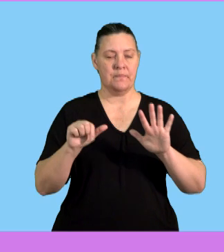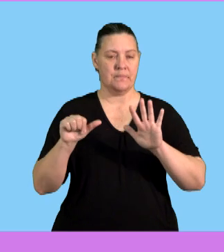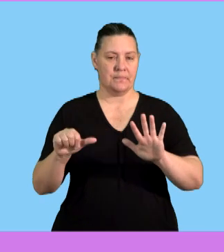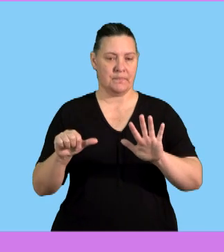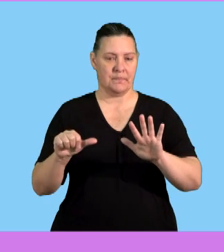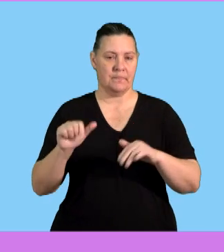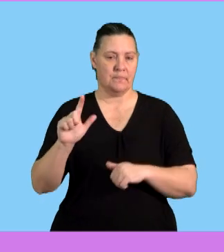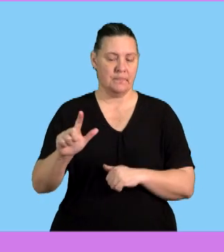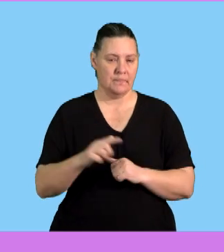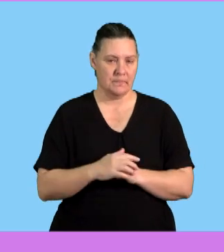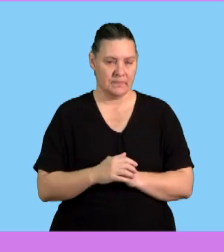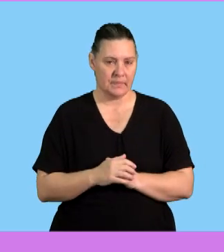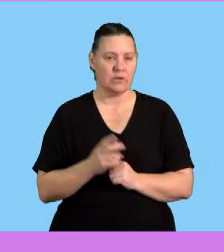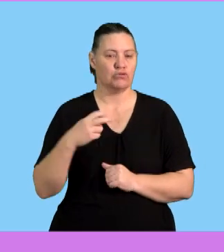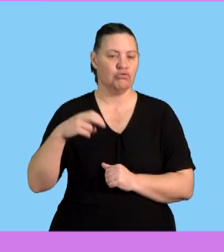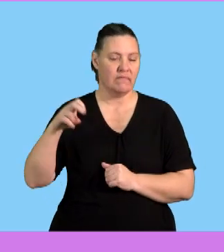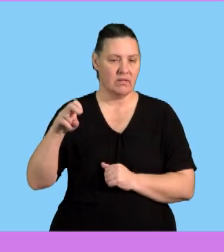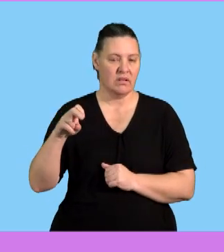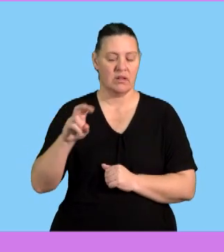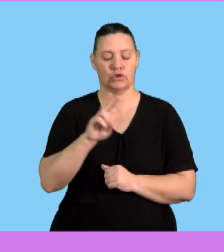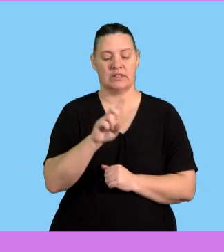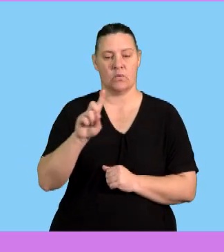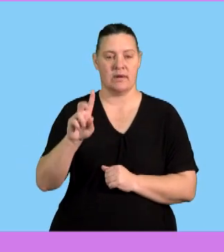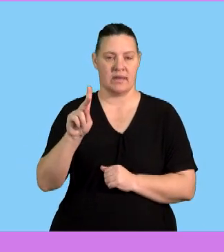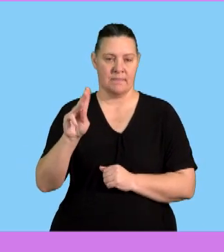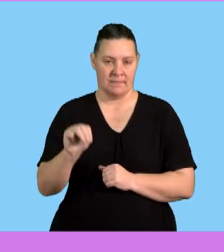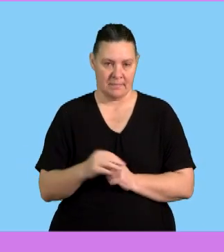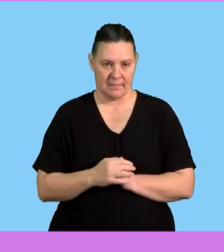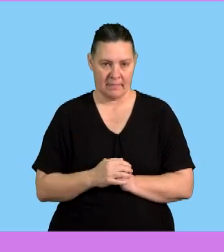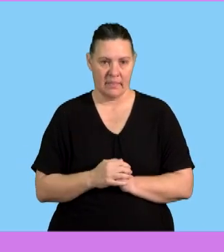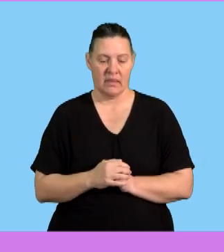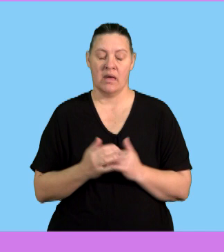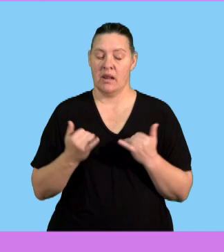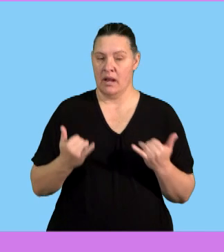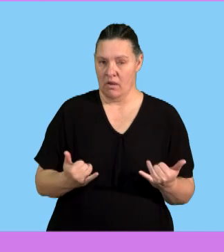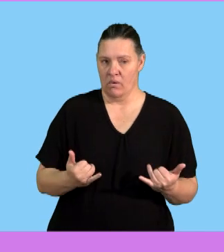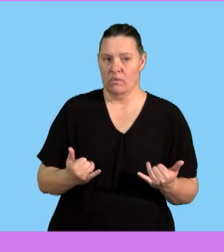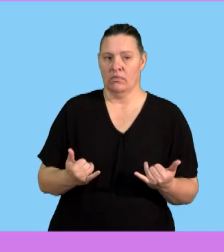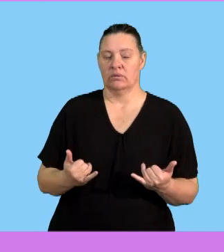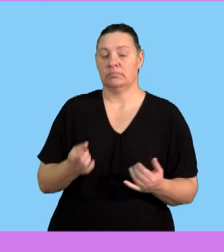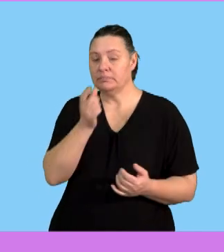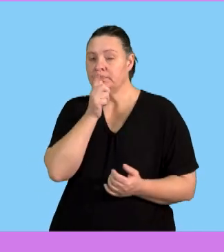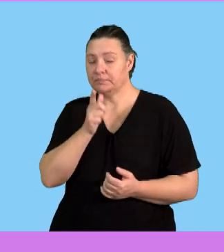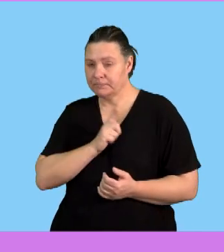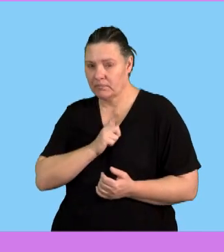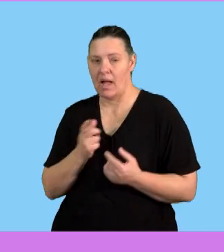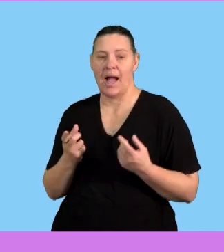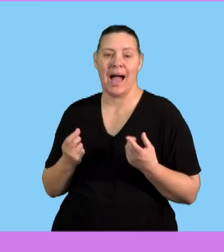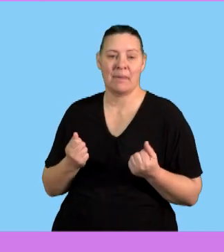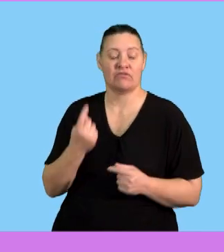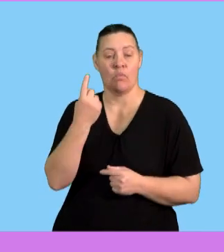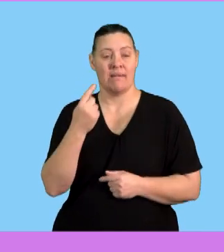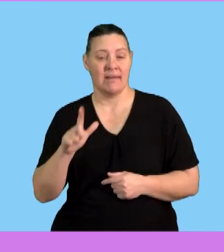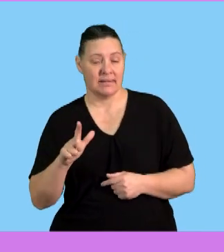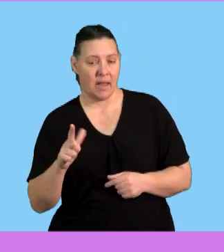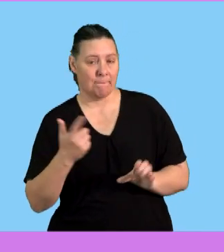1.176 liters to travel 21 kilometers. Now, we are told that the cost per